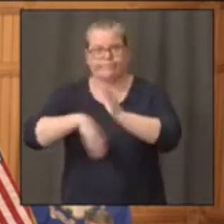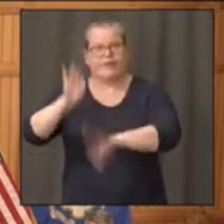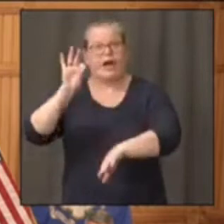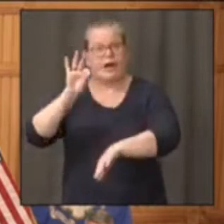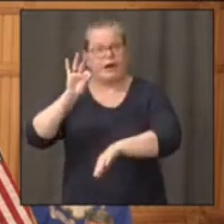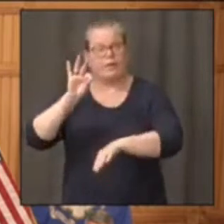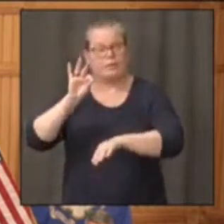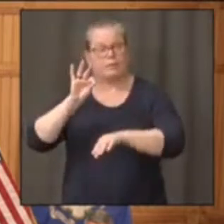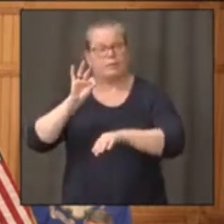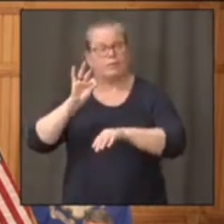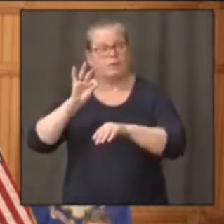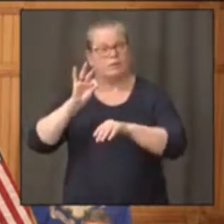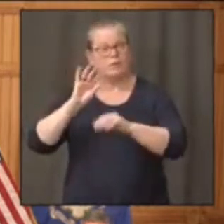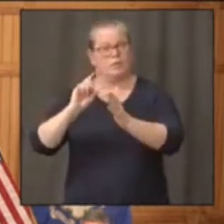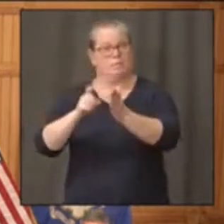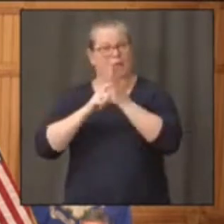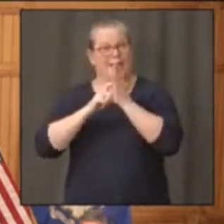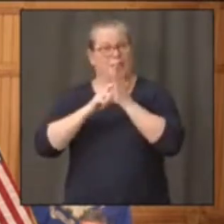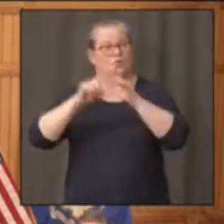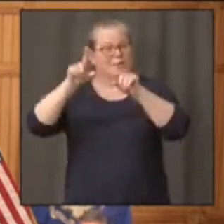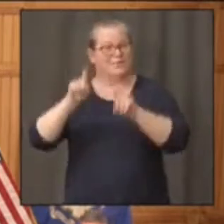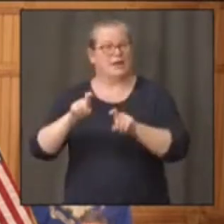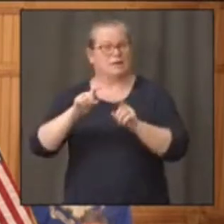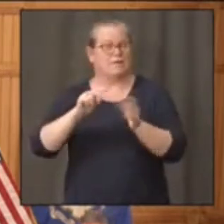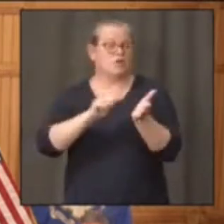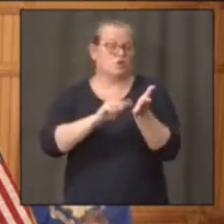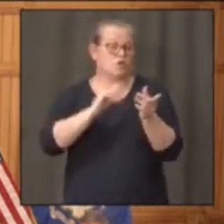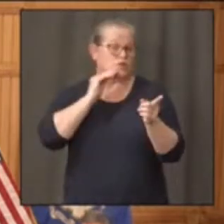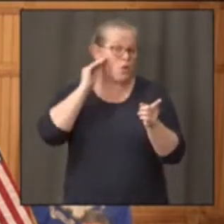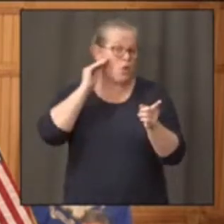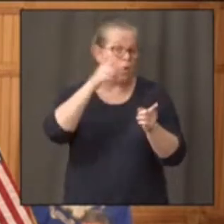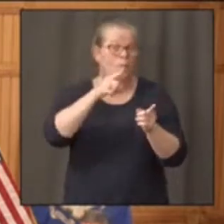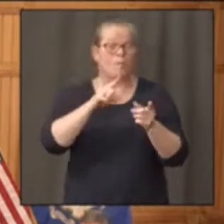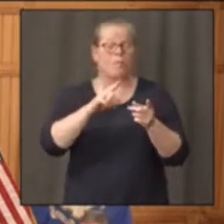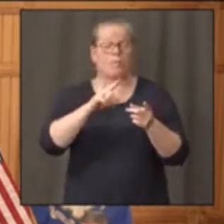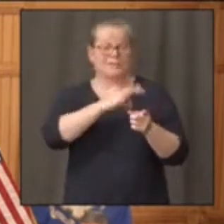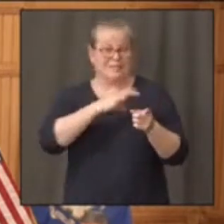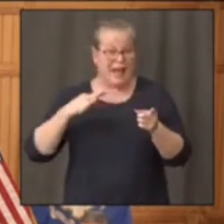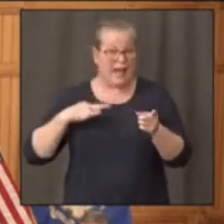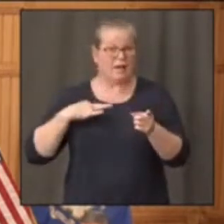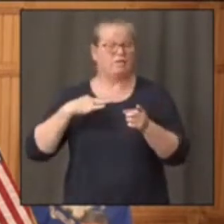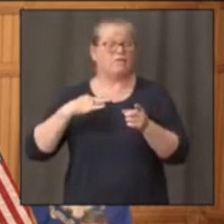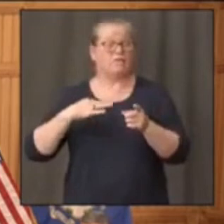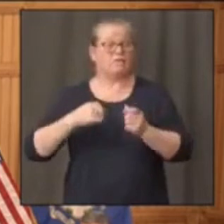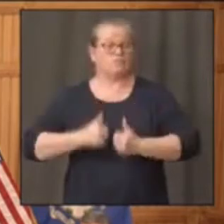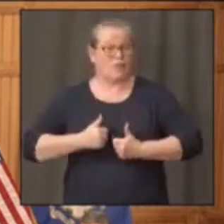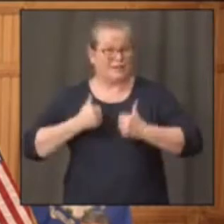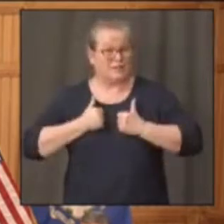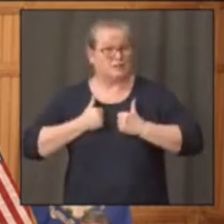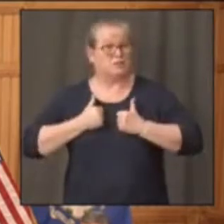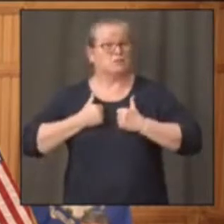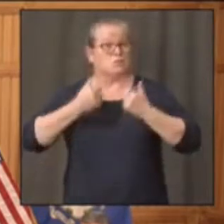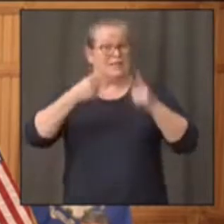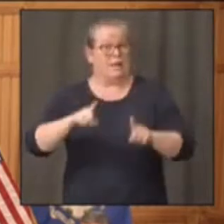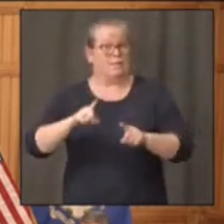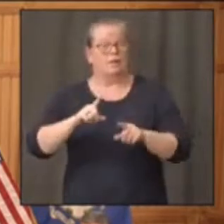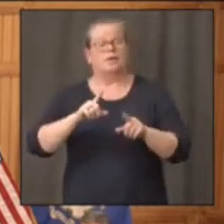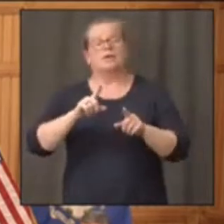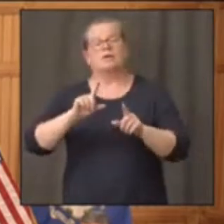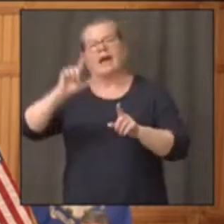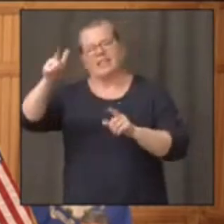testing of nursing home staff and residents was taking place, and also later on assisted living facilities.